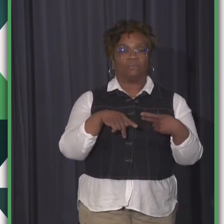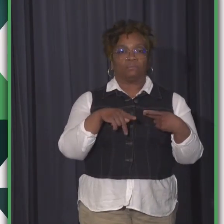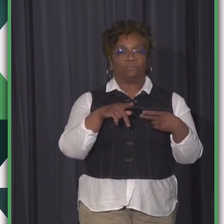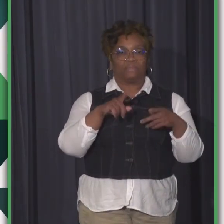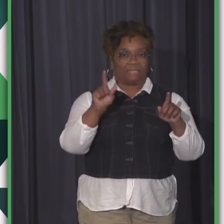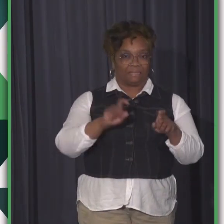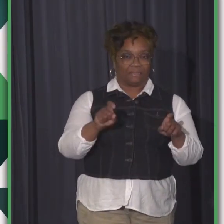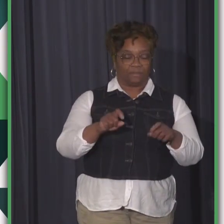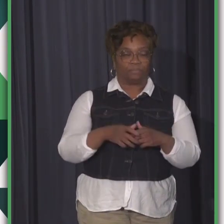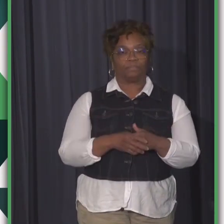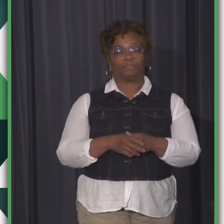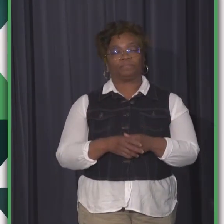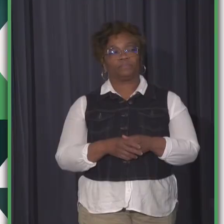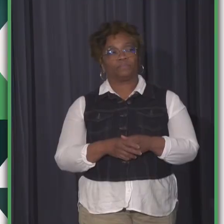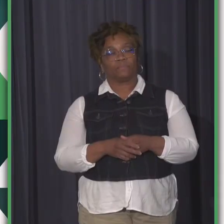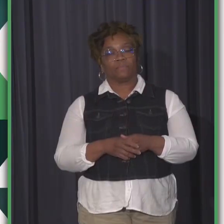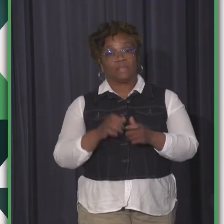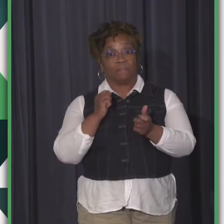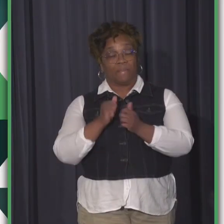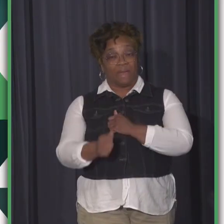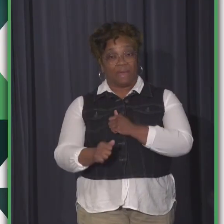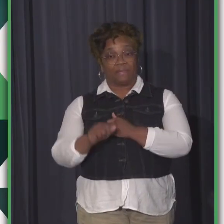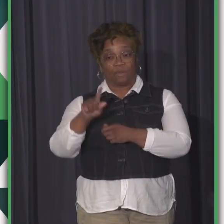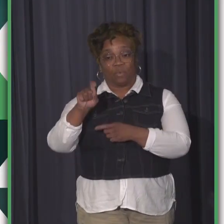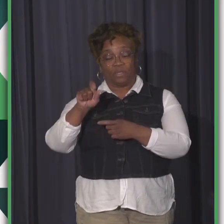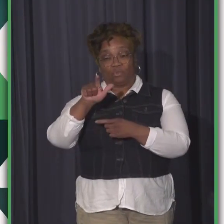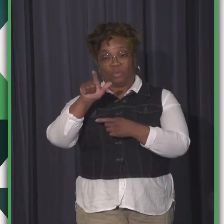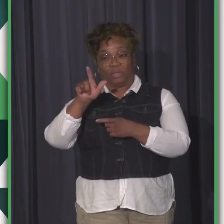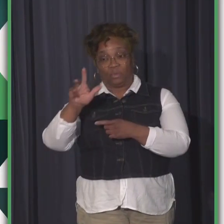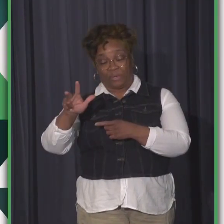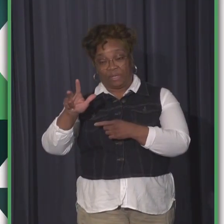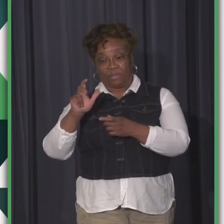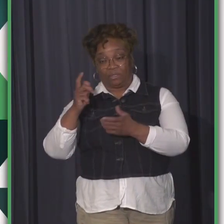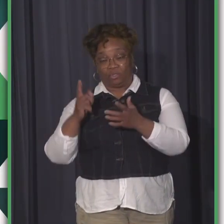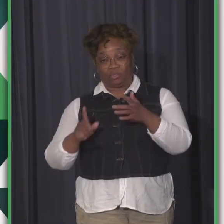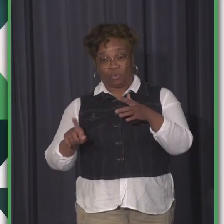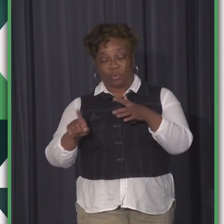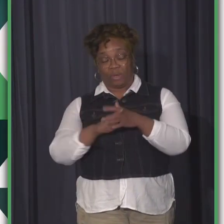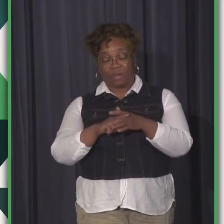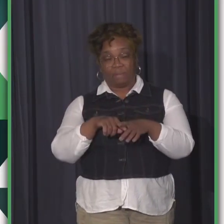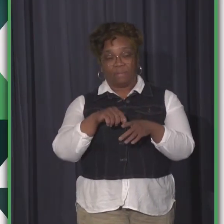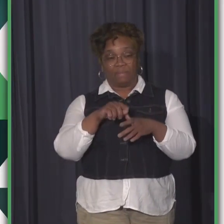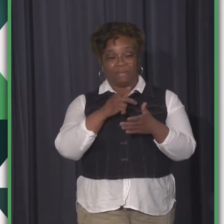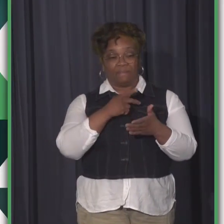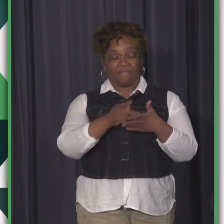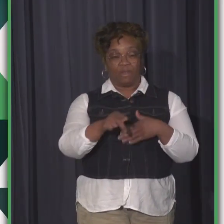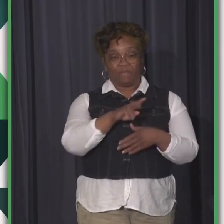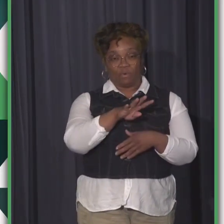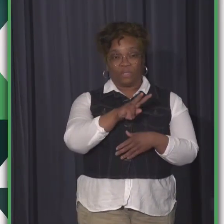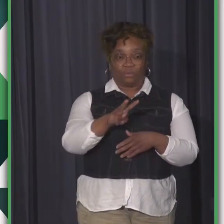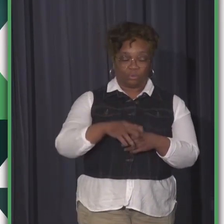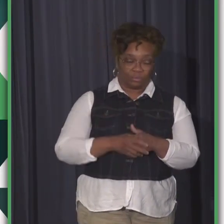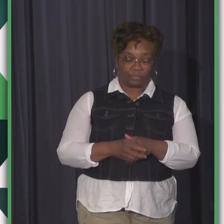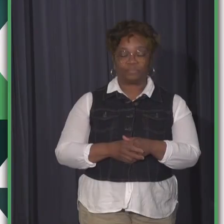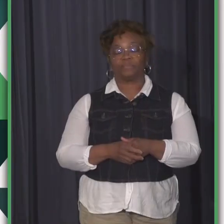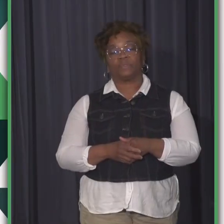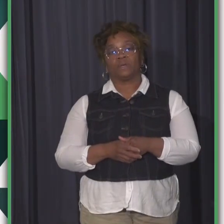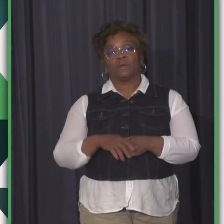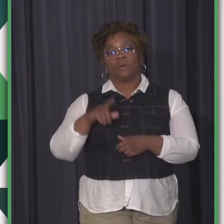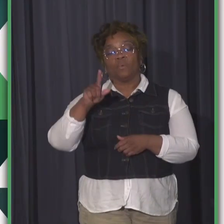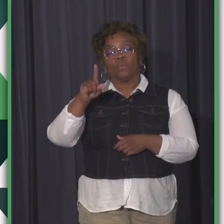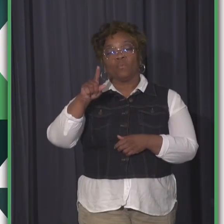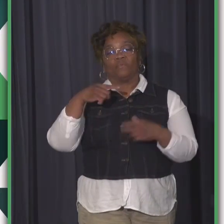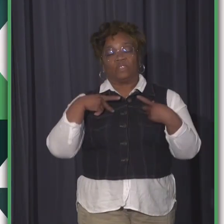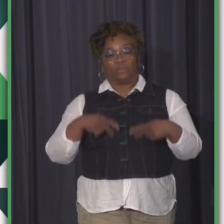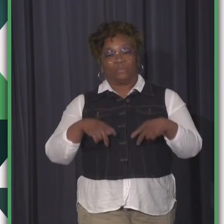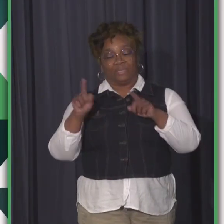rate, out of the 123 that appeared for the written, it was 77, and the failure rate was 42. For the physical agility, 107